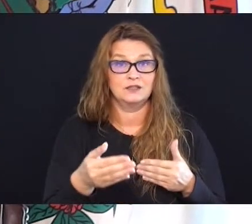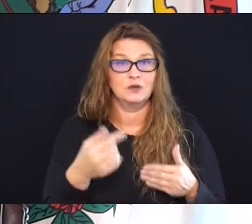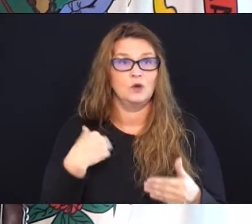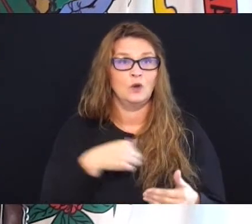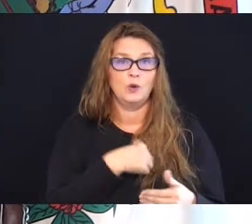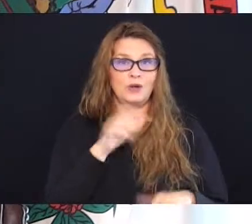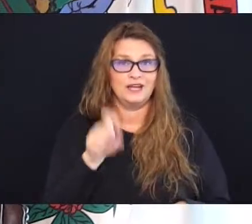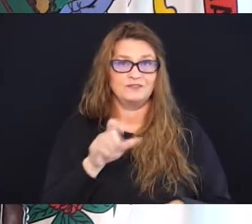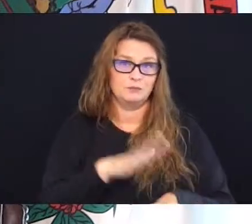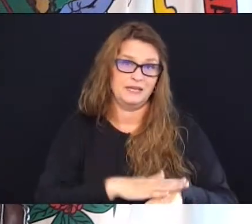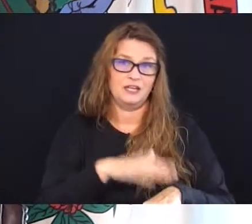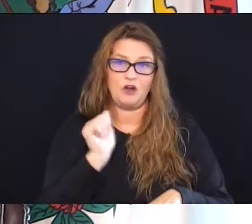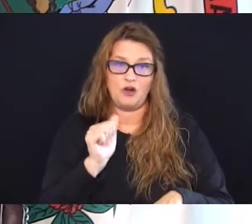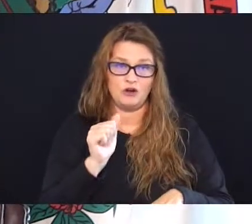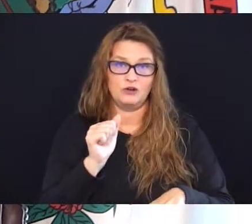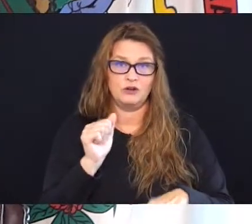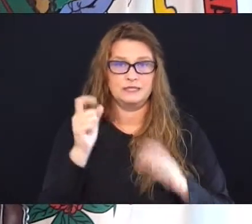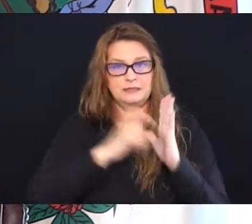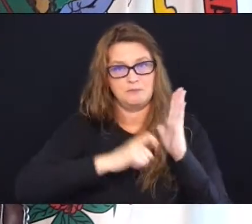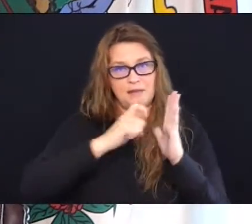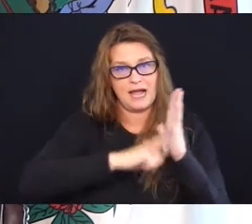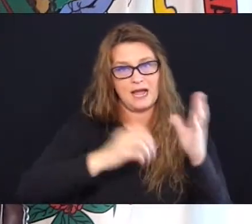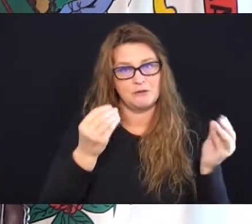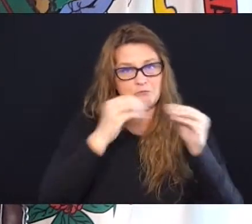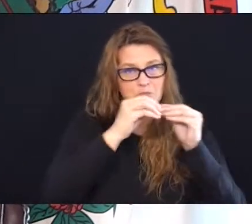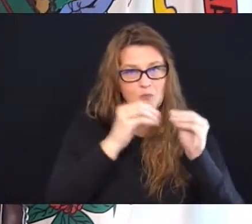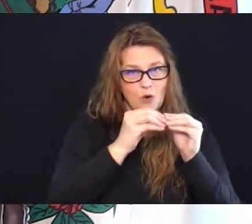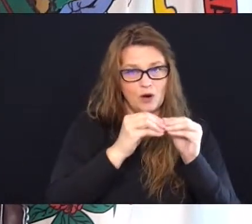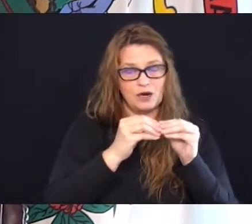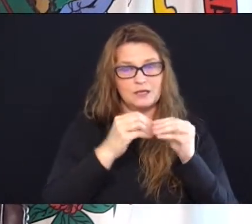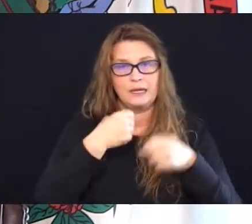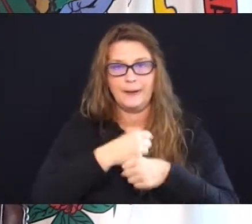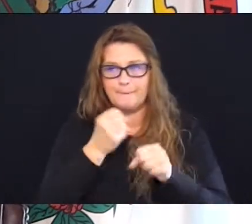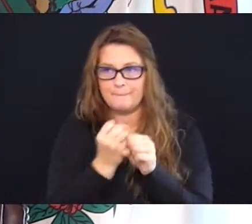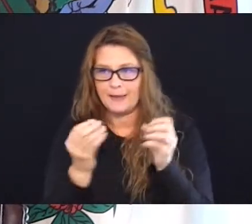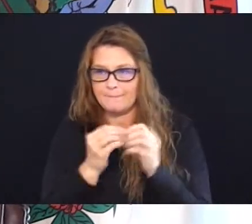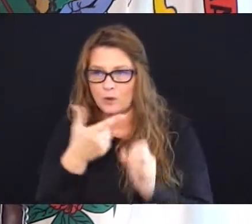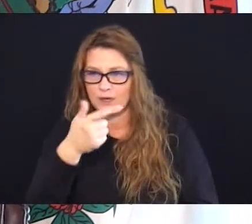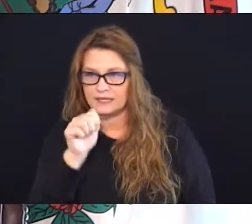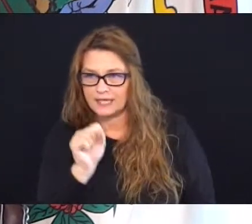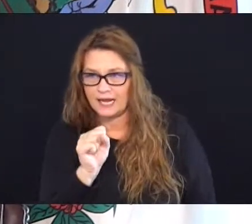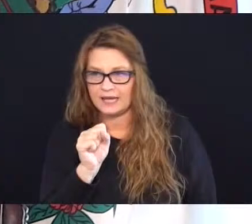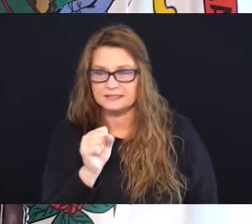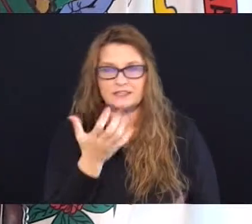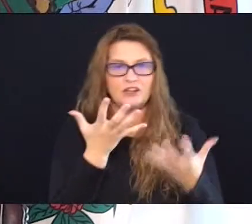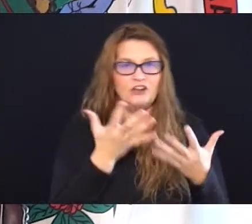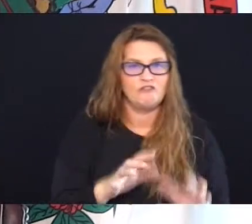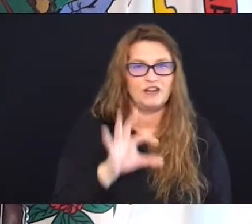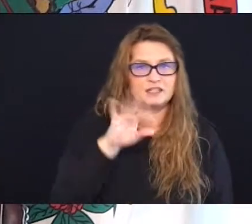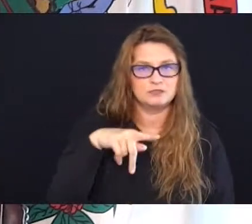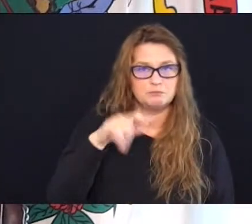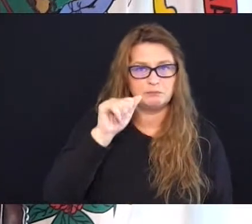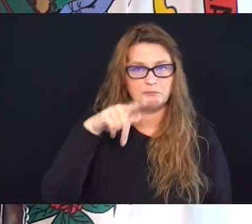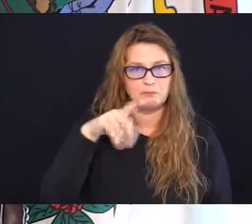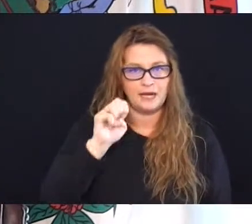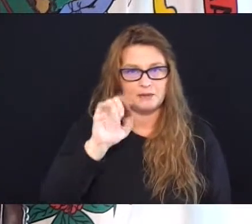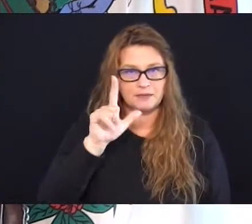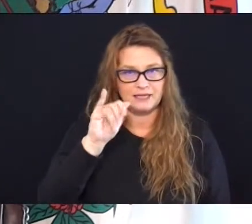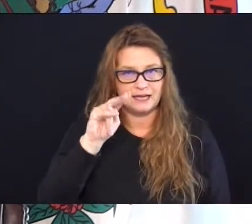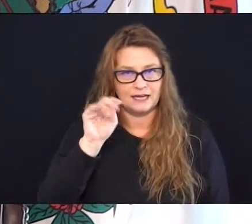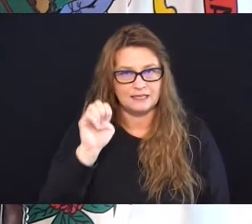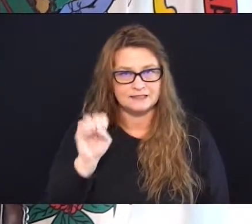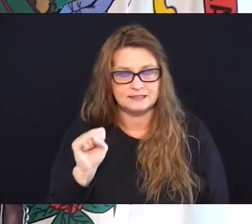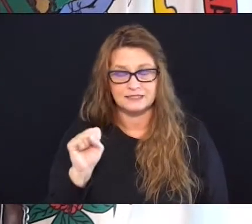called on to mine more, produce more gas, complete our pipelines, all the different things that we need to